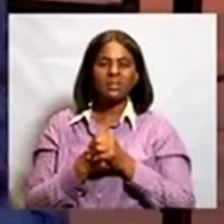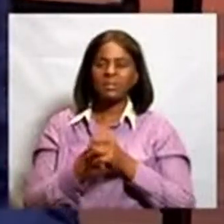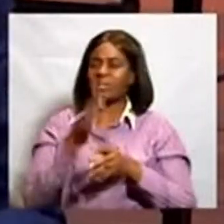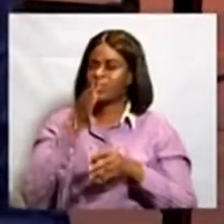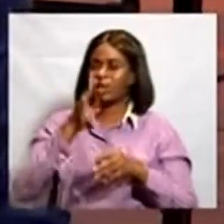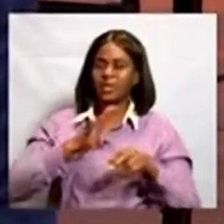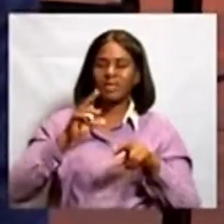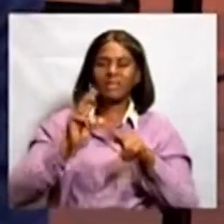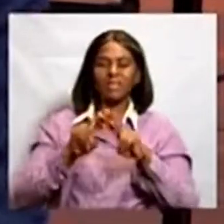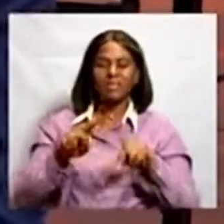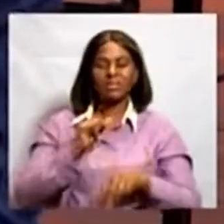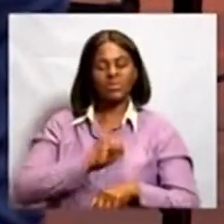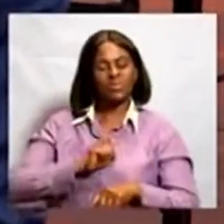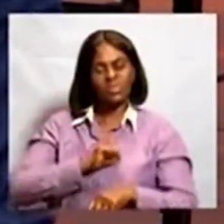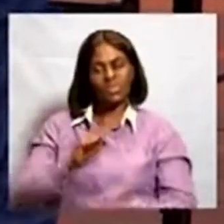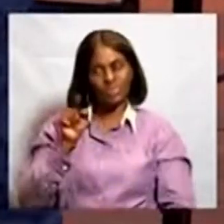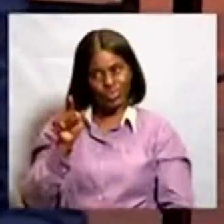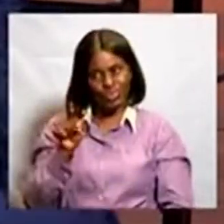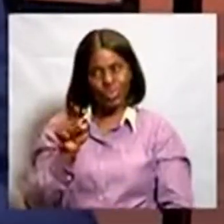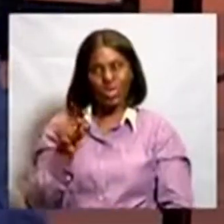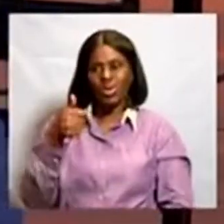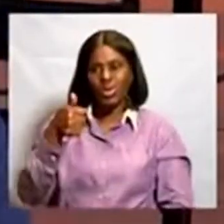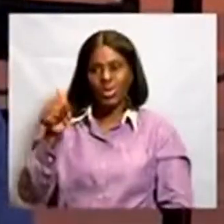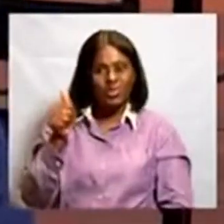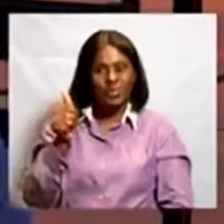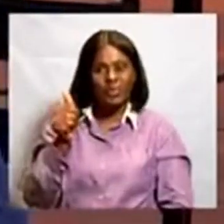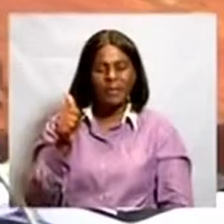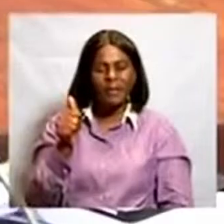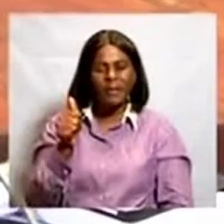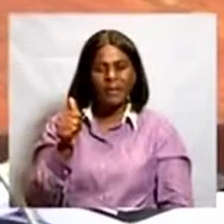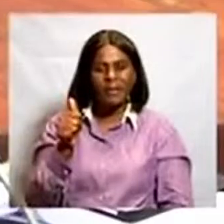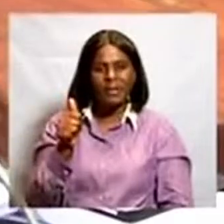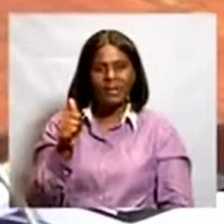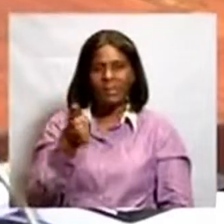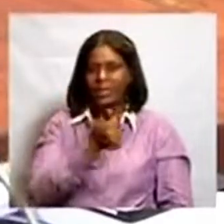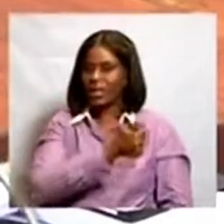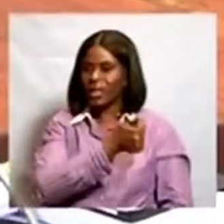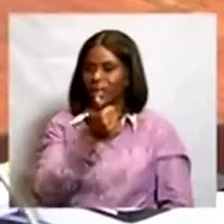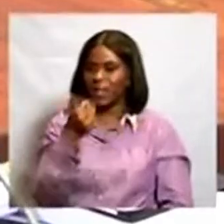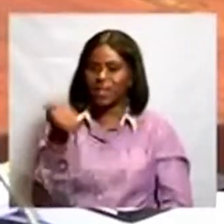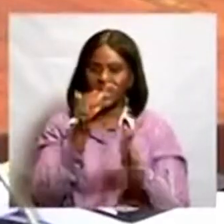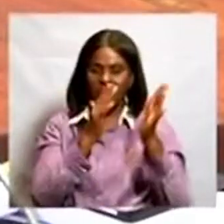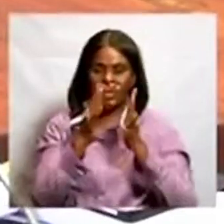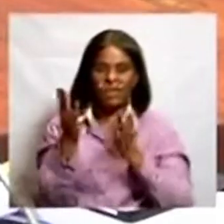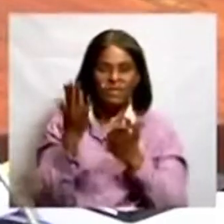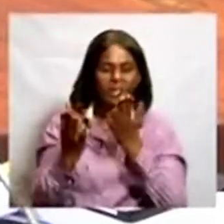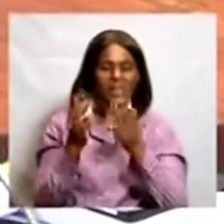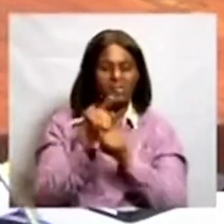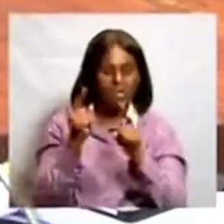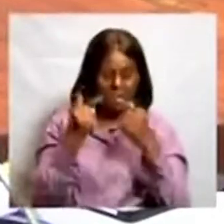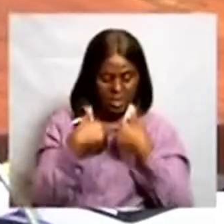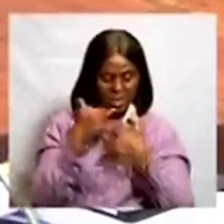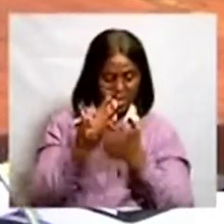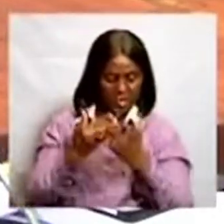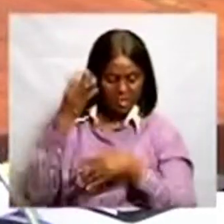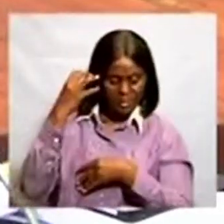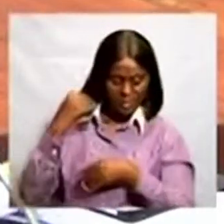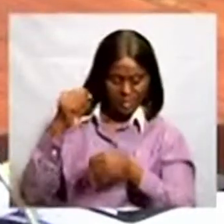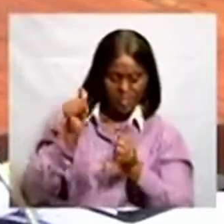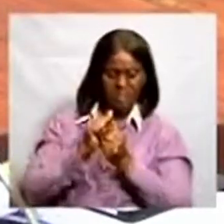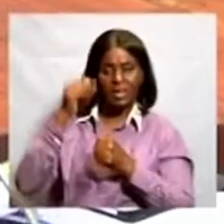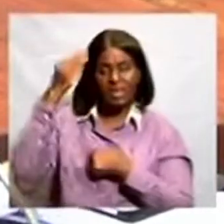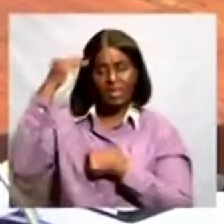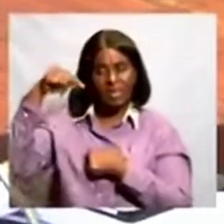Chair, sorry, the CEO, are there any plans maybe to have just some offices in the headquarters